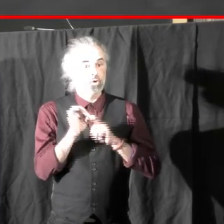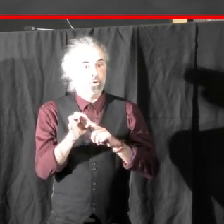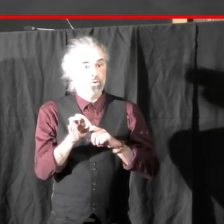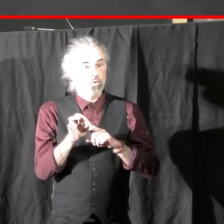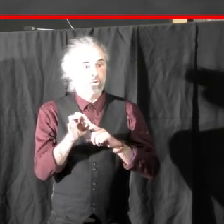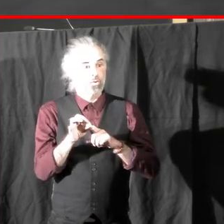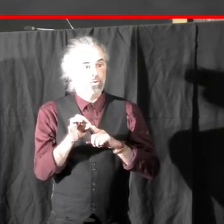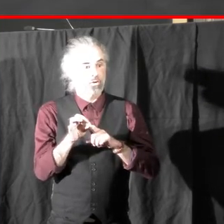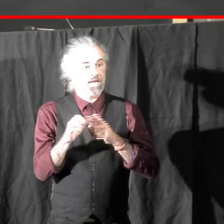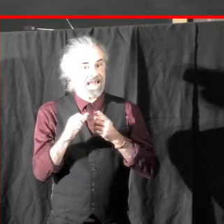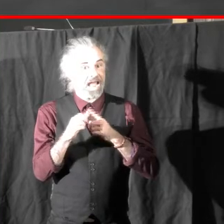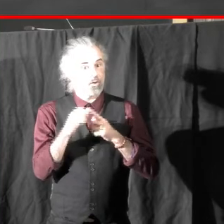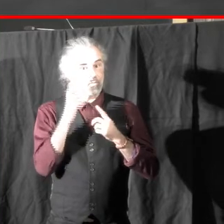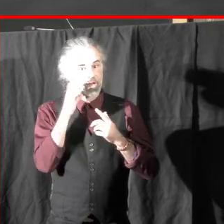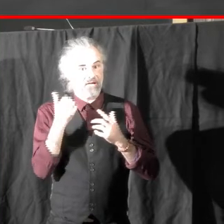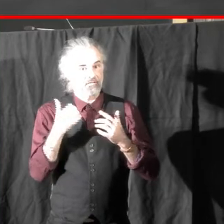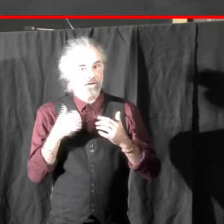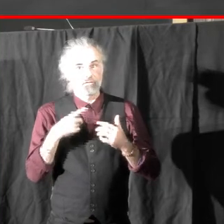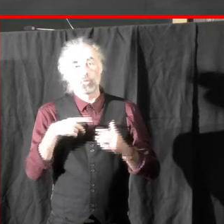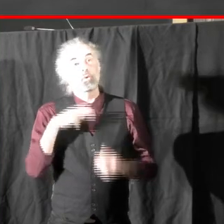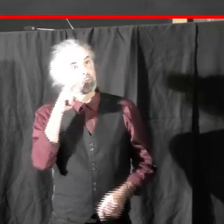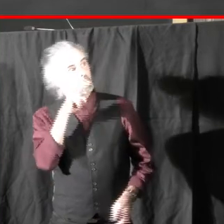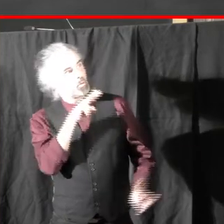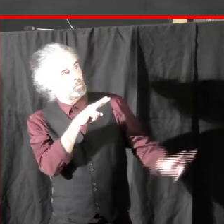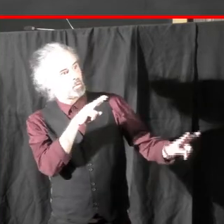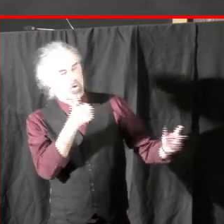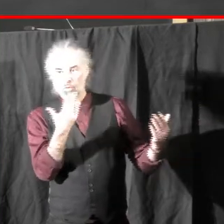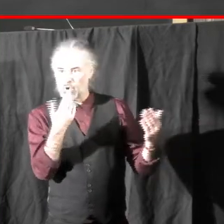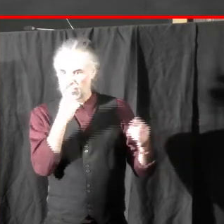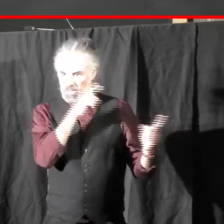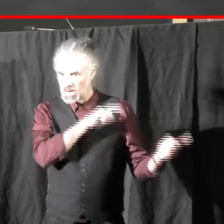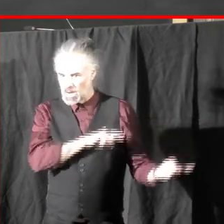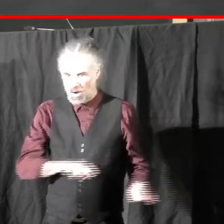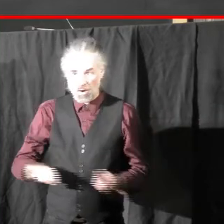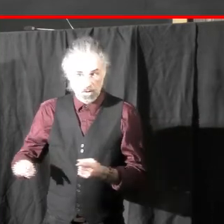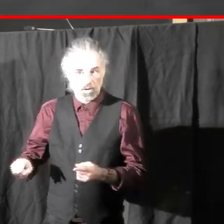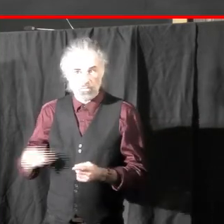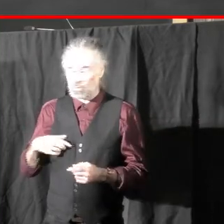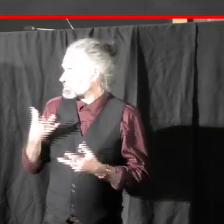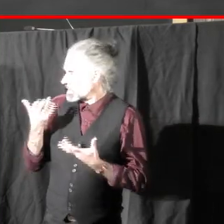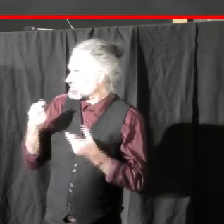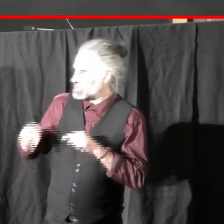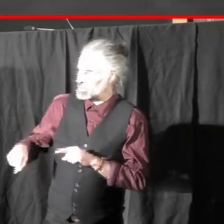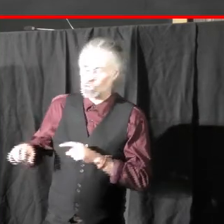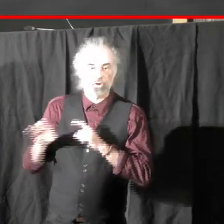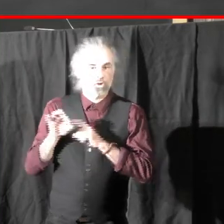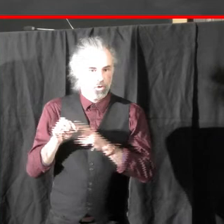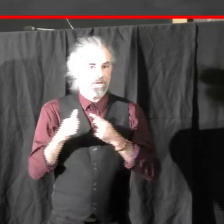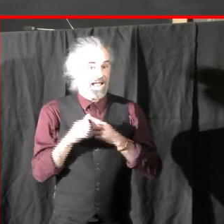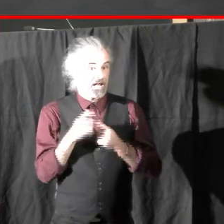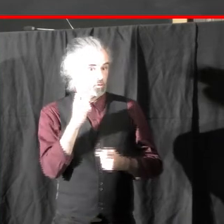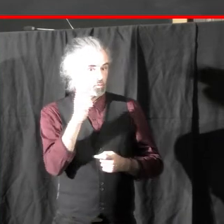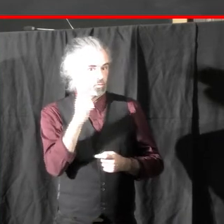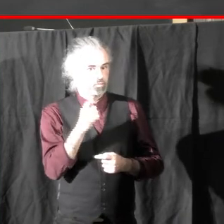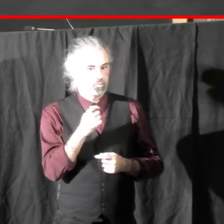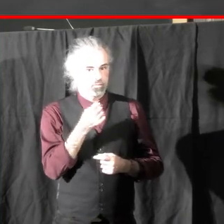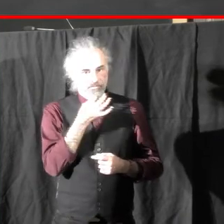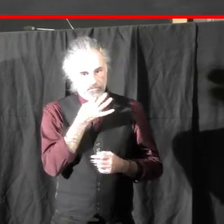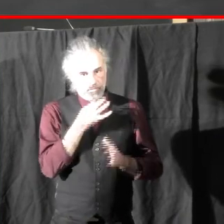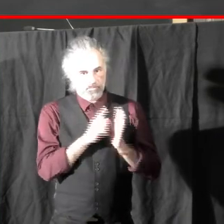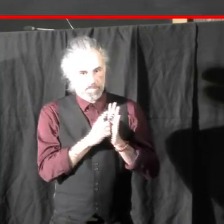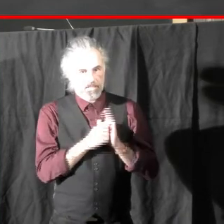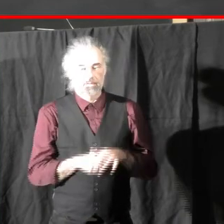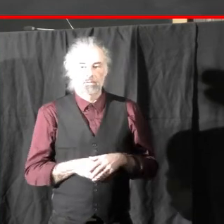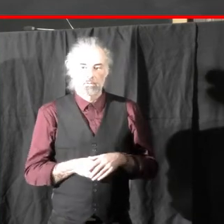from in there. If you're not eating or drinking, you're welcome to come back into the theatre, and we'll be conducting a Q&A in just a couple of minutes. So